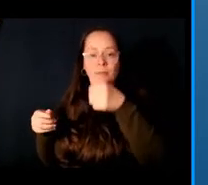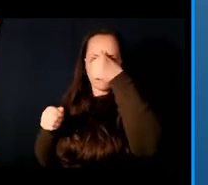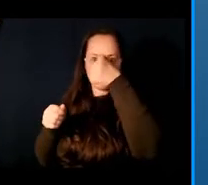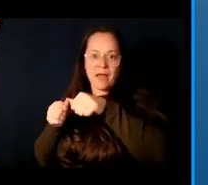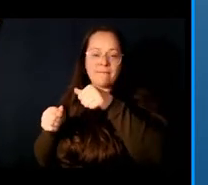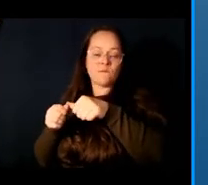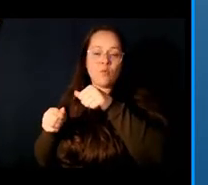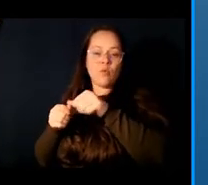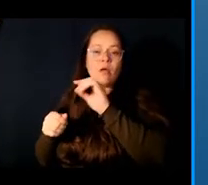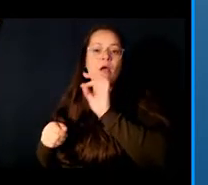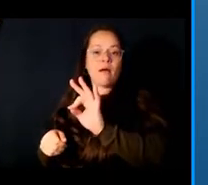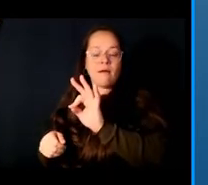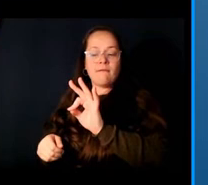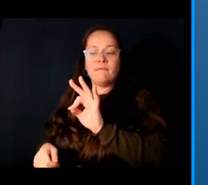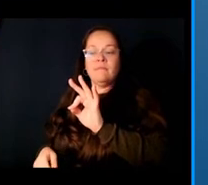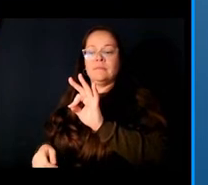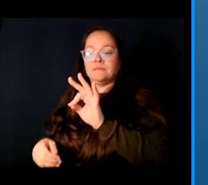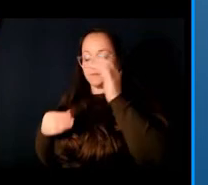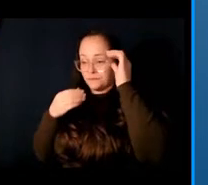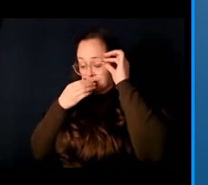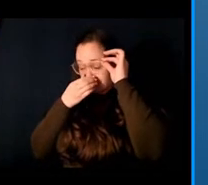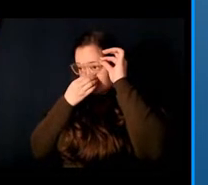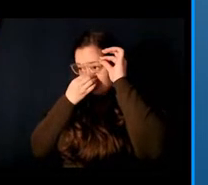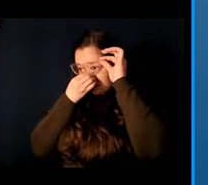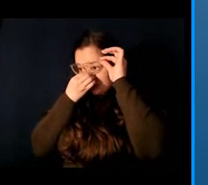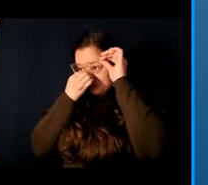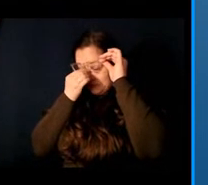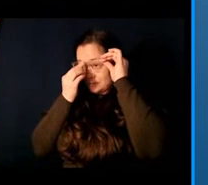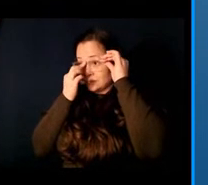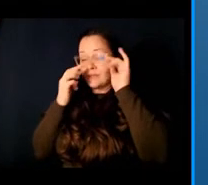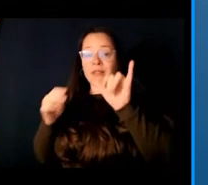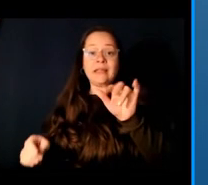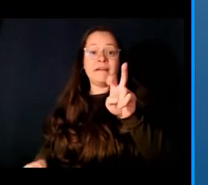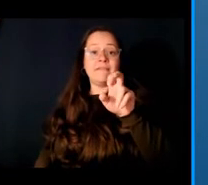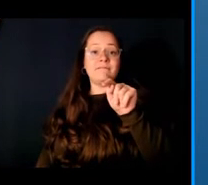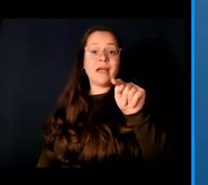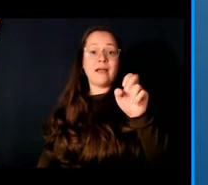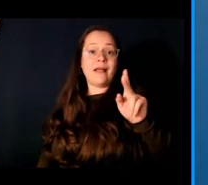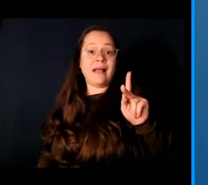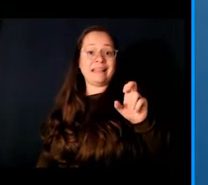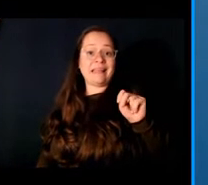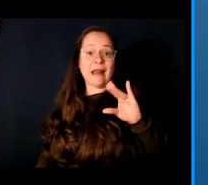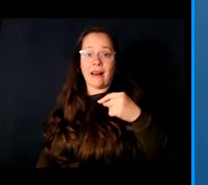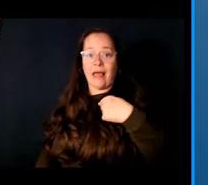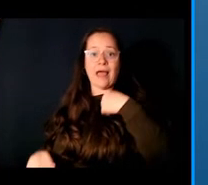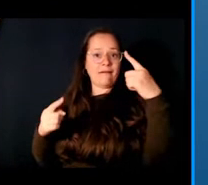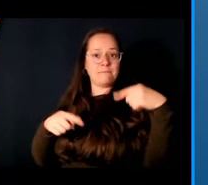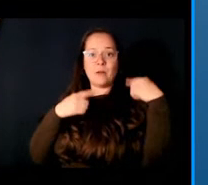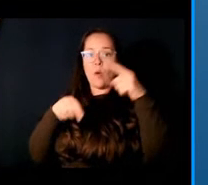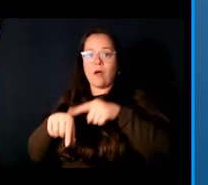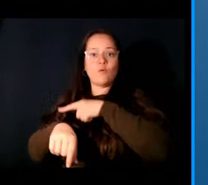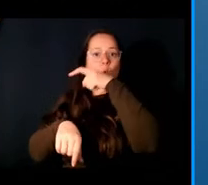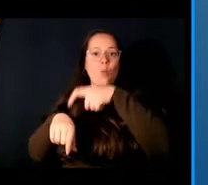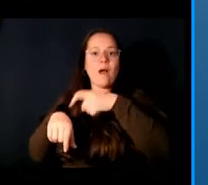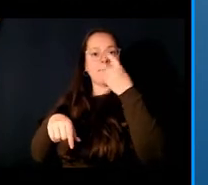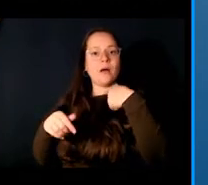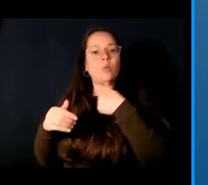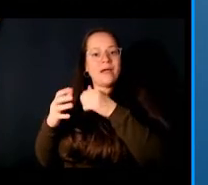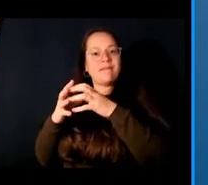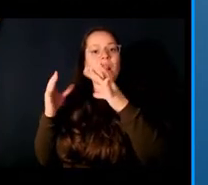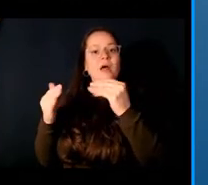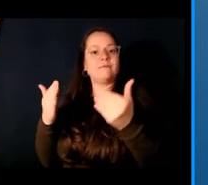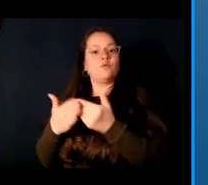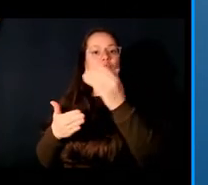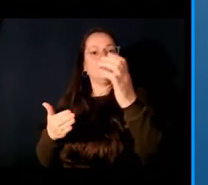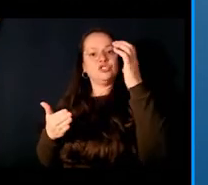of you know a vet and Ken and I have been around a while but we have a lot of new chairs and